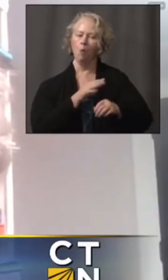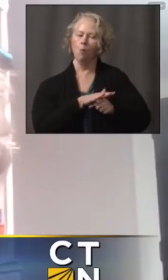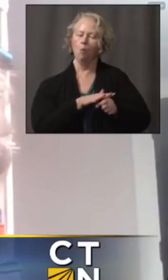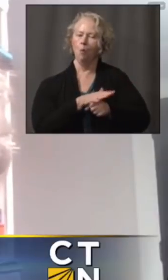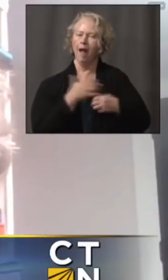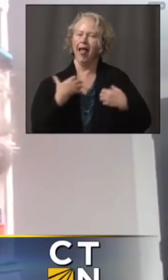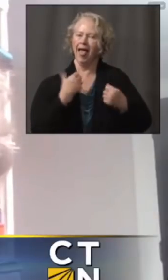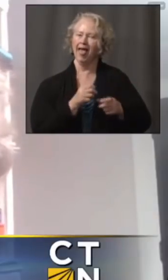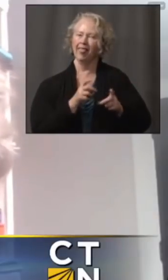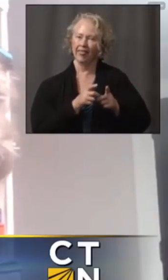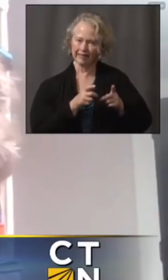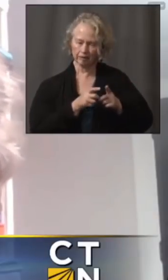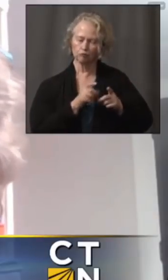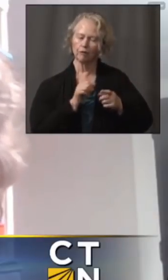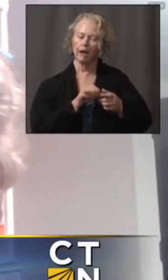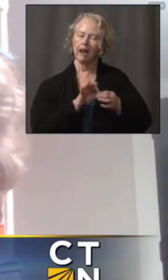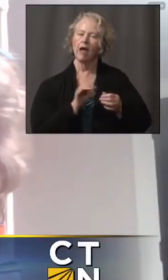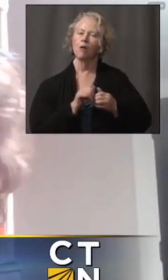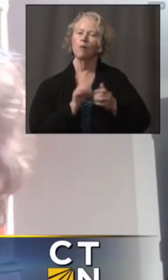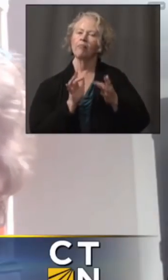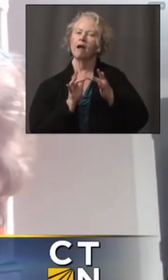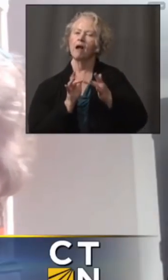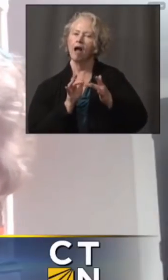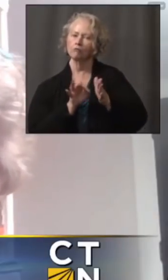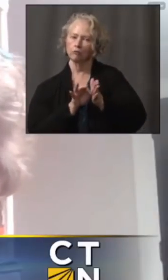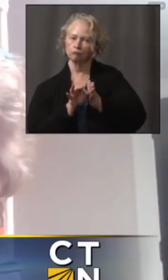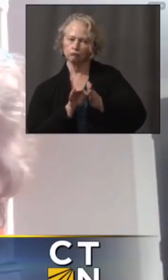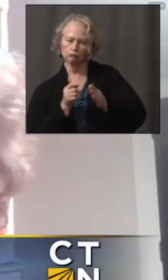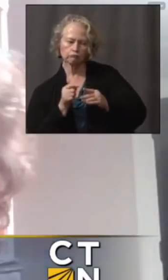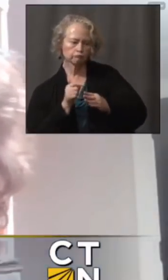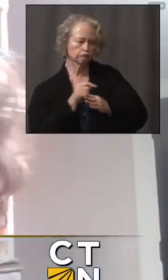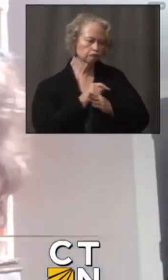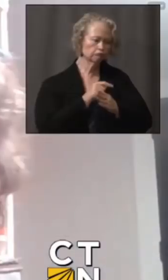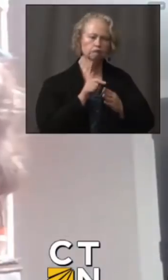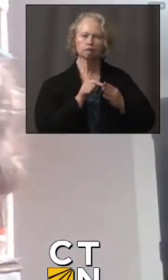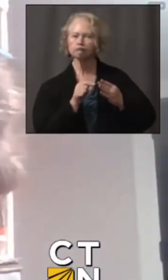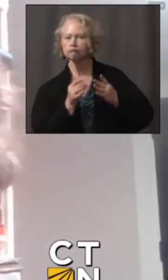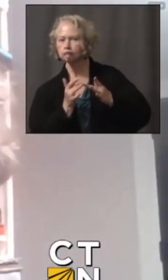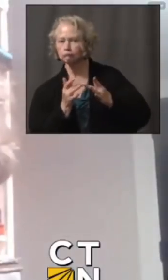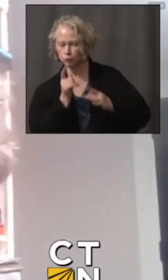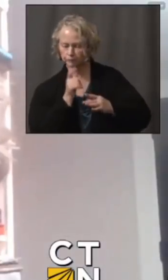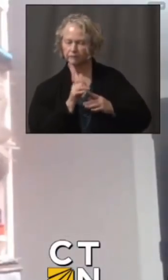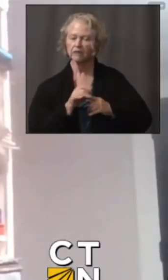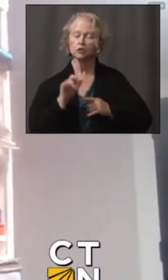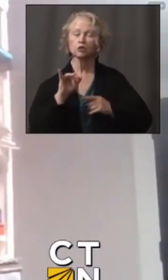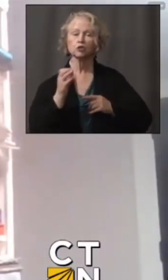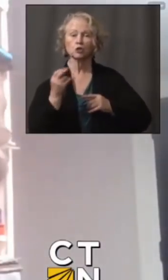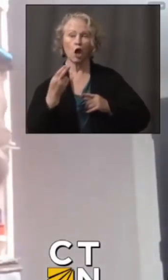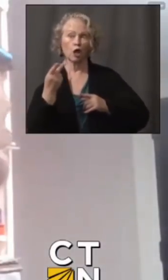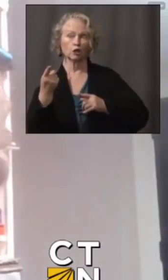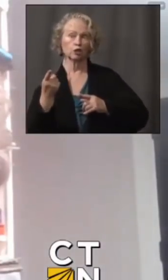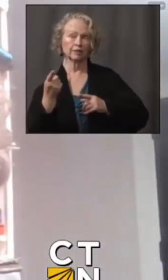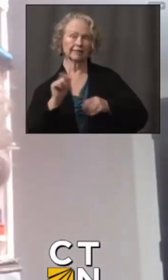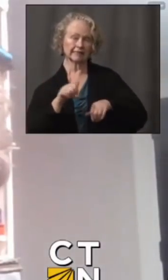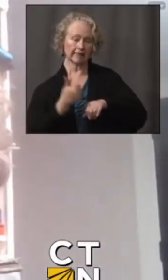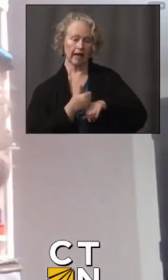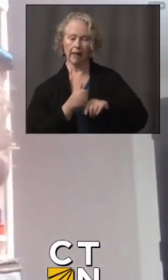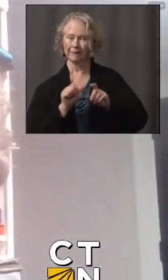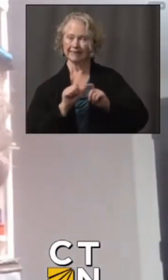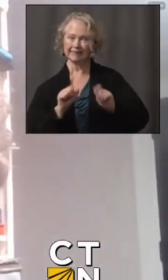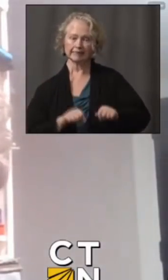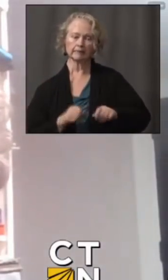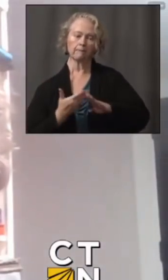their needs around contact tracing. And the system that Josh set up long before